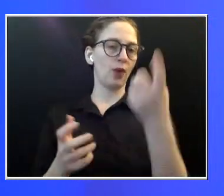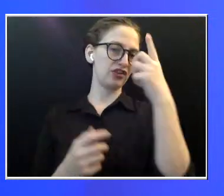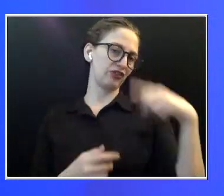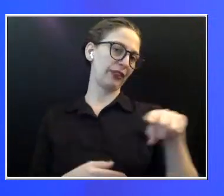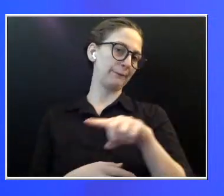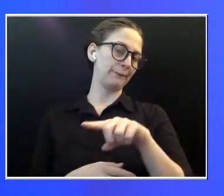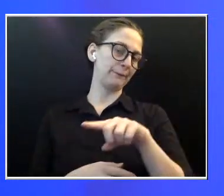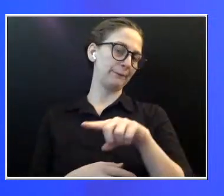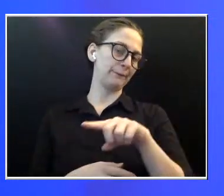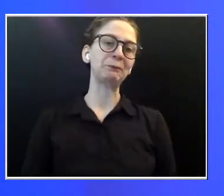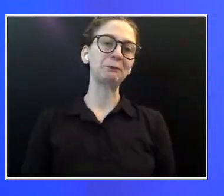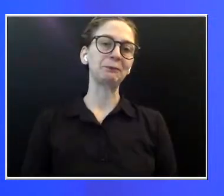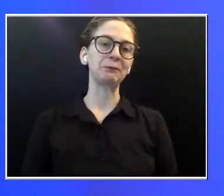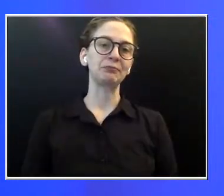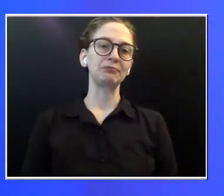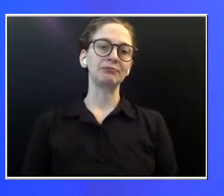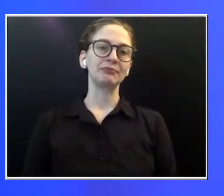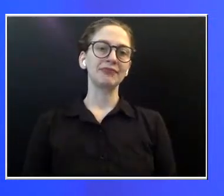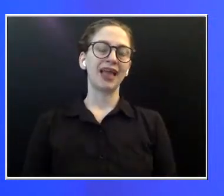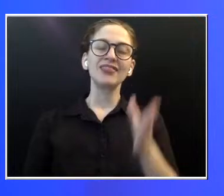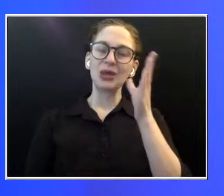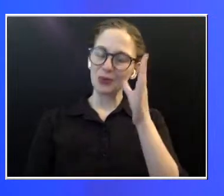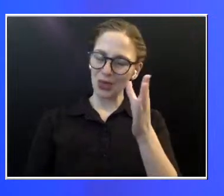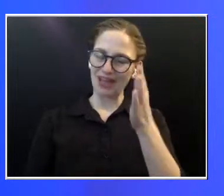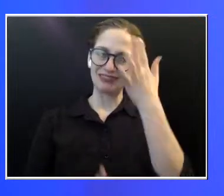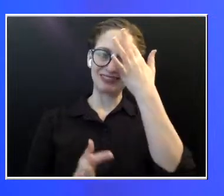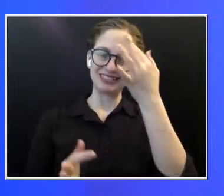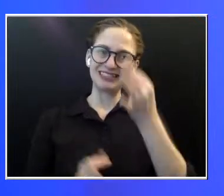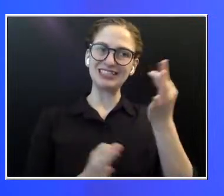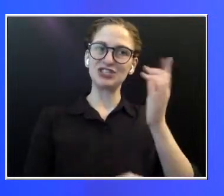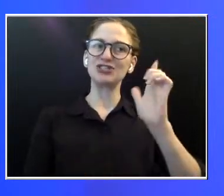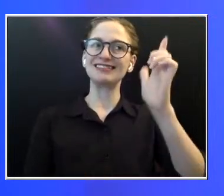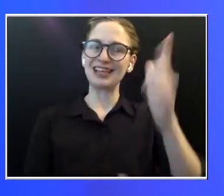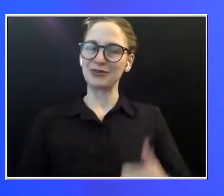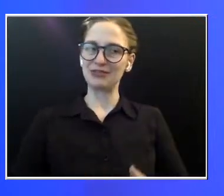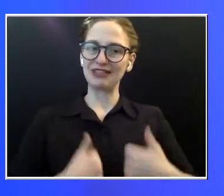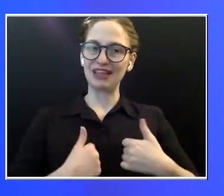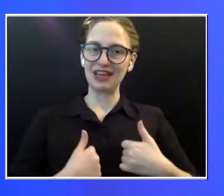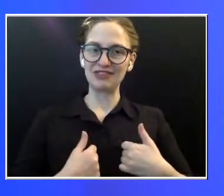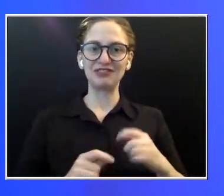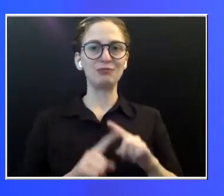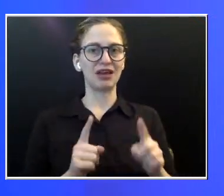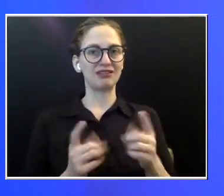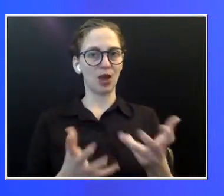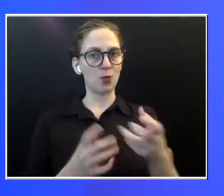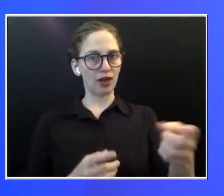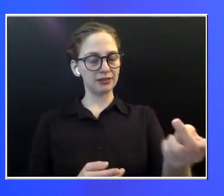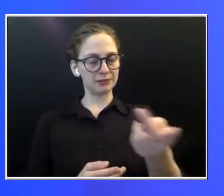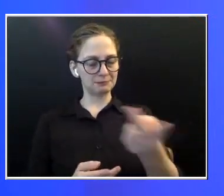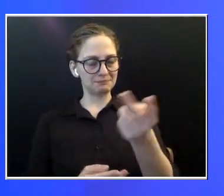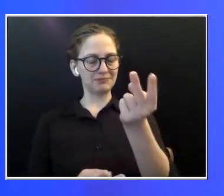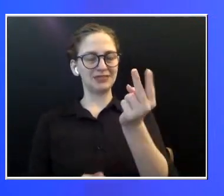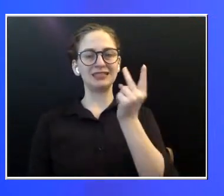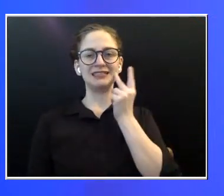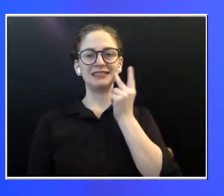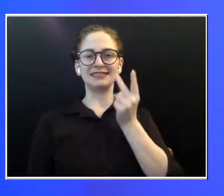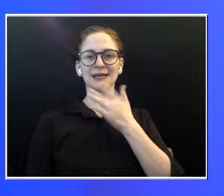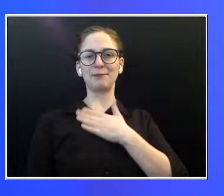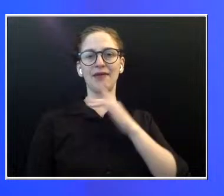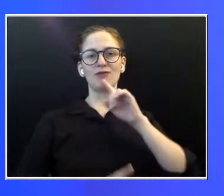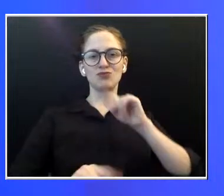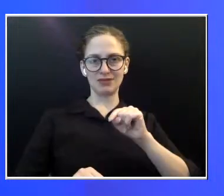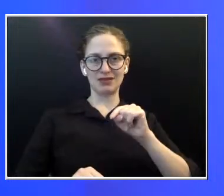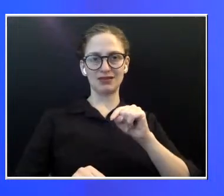where medicine goes in the future, but I wanted them to know how I did this. So I chose to have a hysterectomy